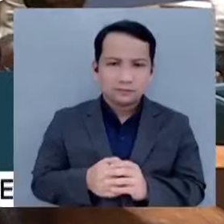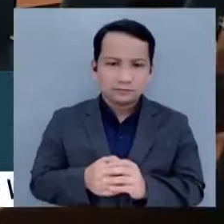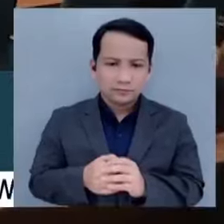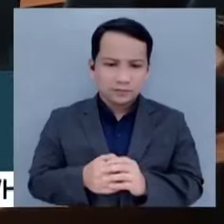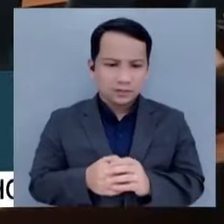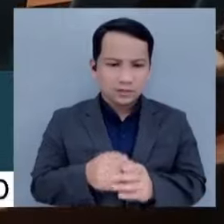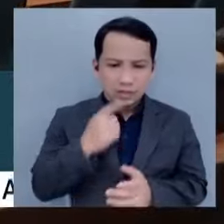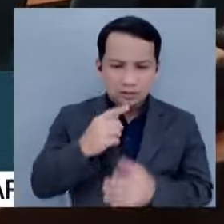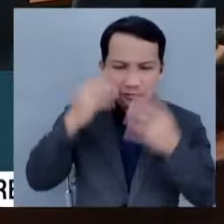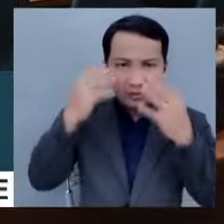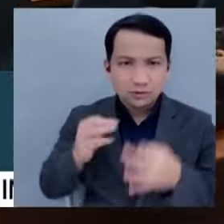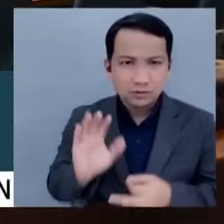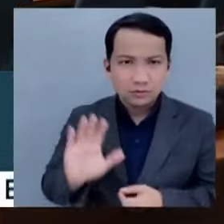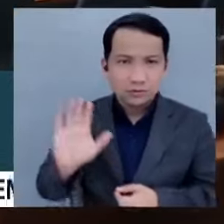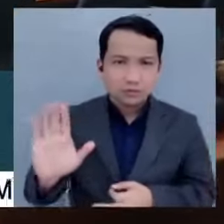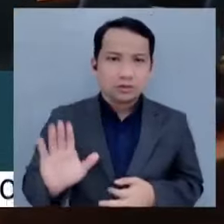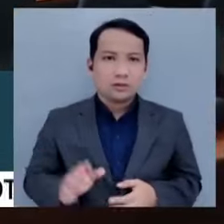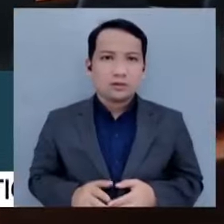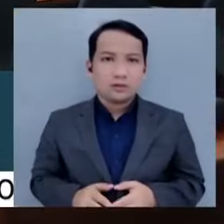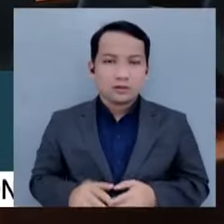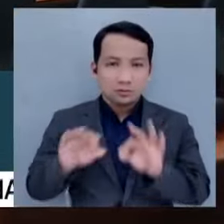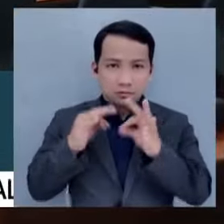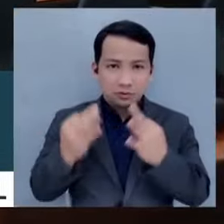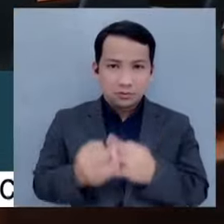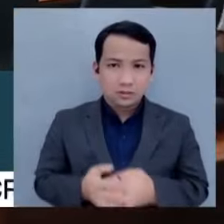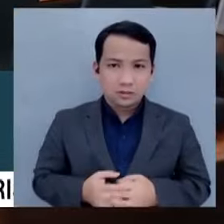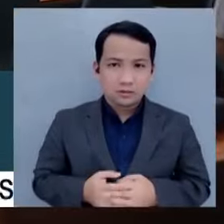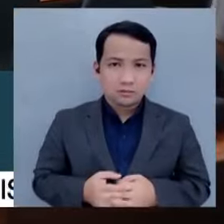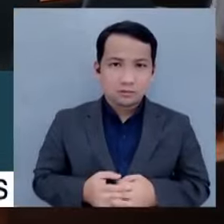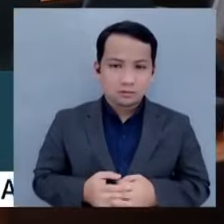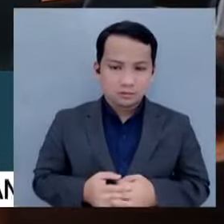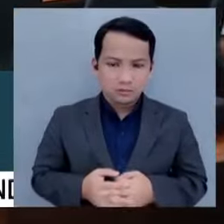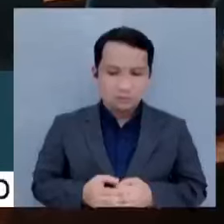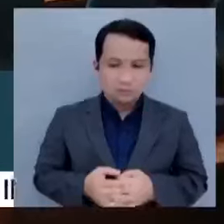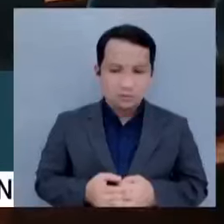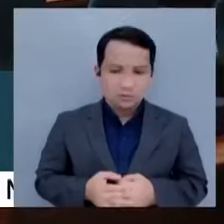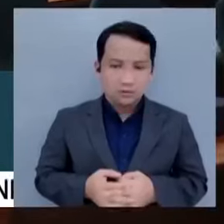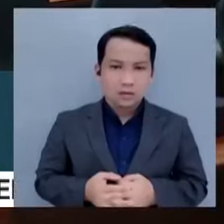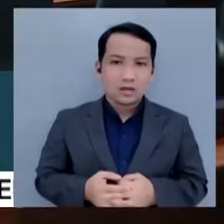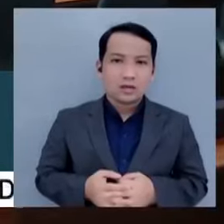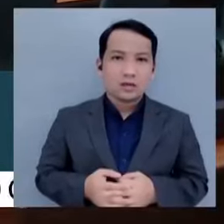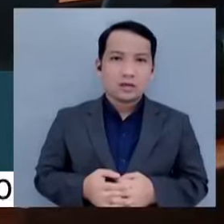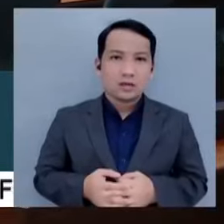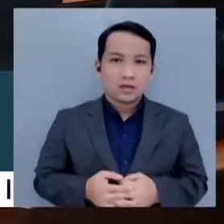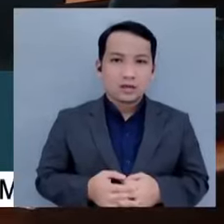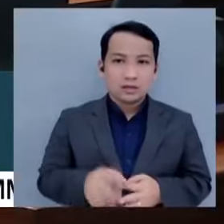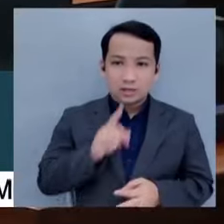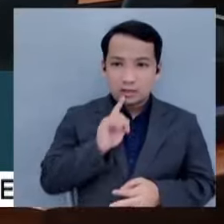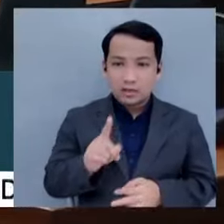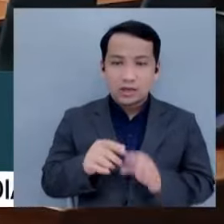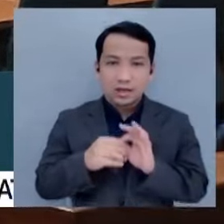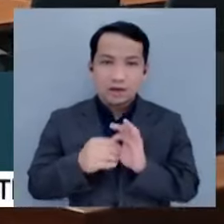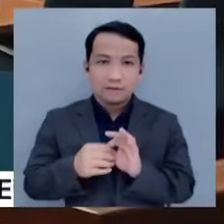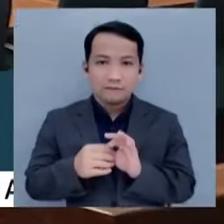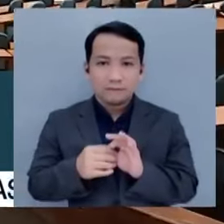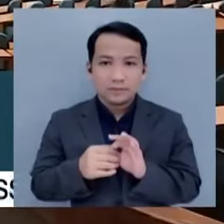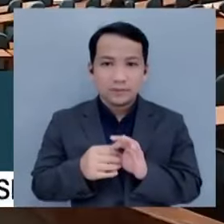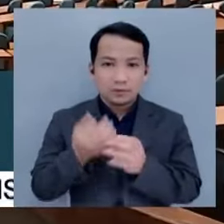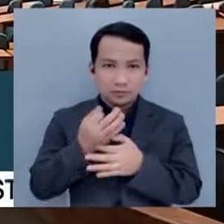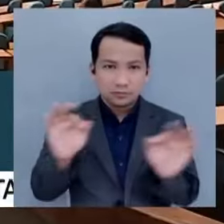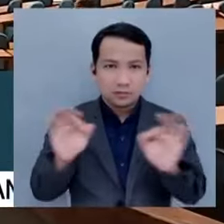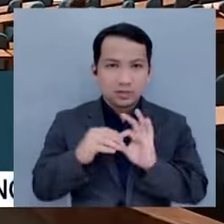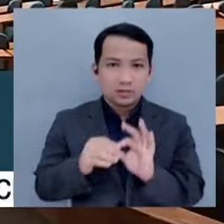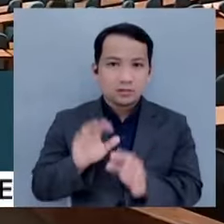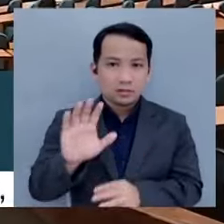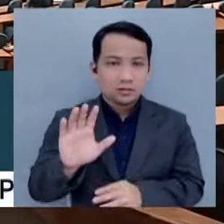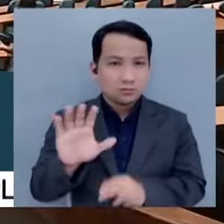decision ng family, ng tao, kung saan, meron namang yung choice, di ba? We have the freedom of to